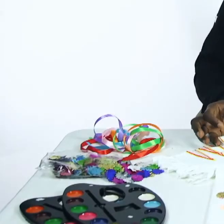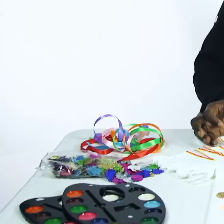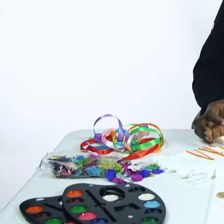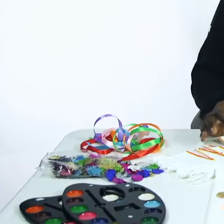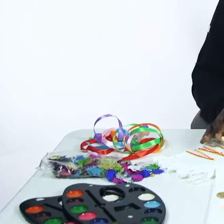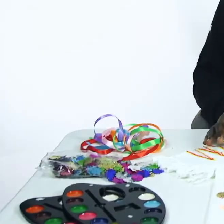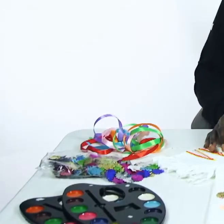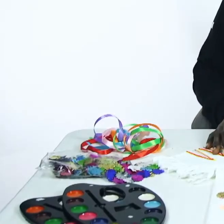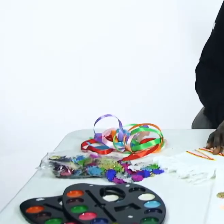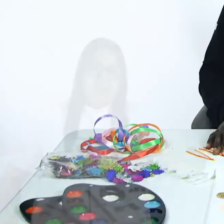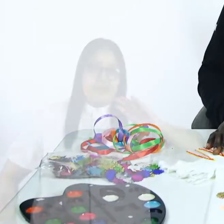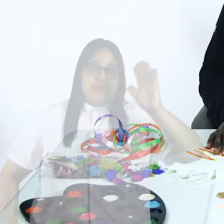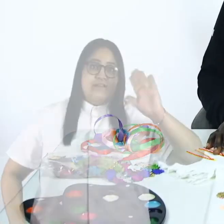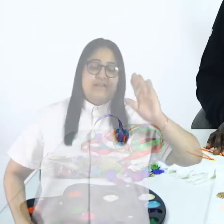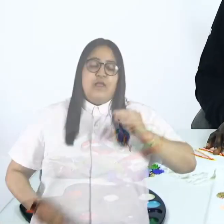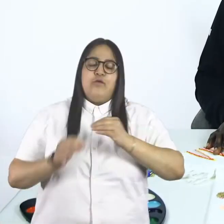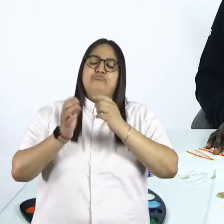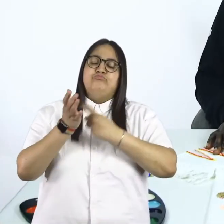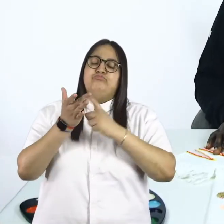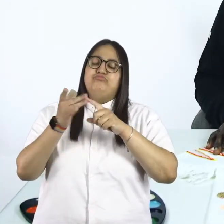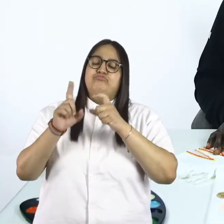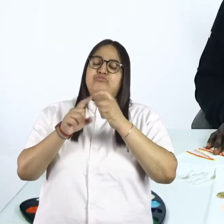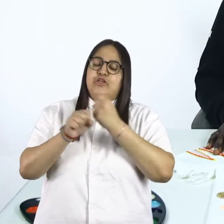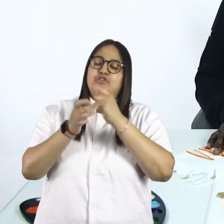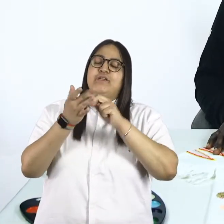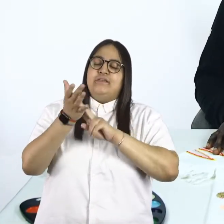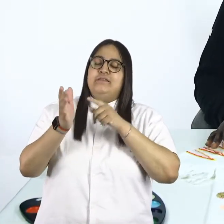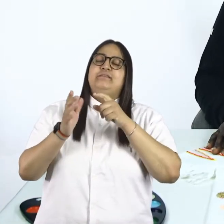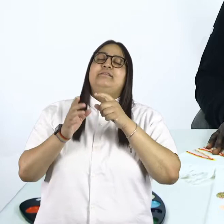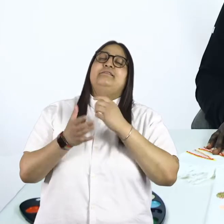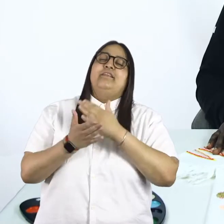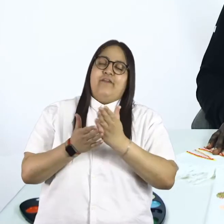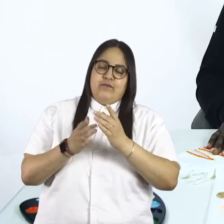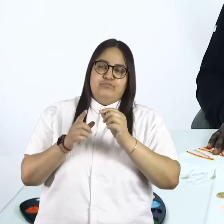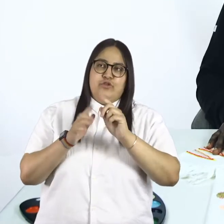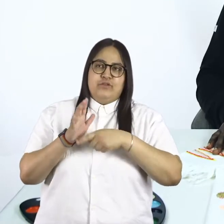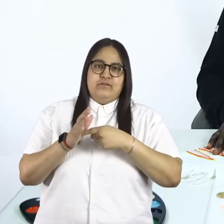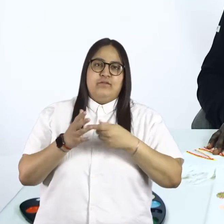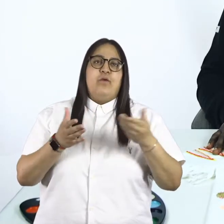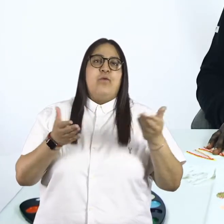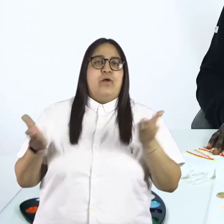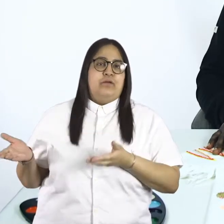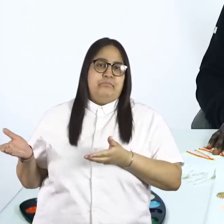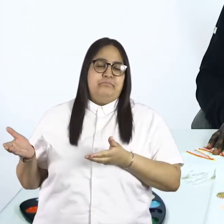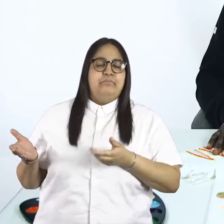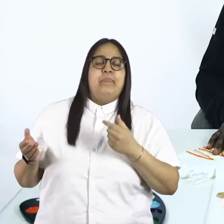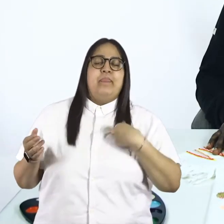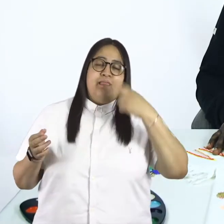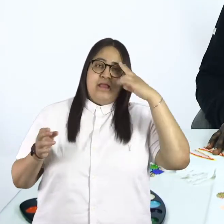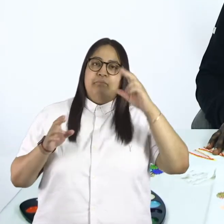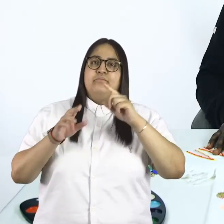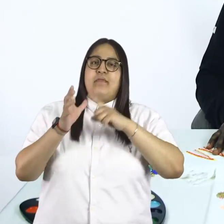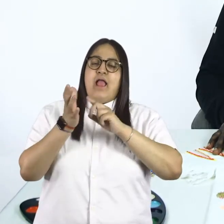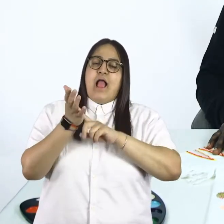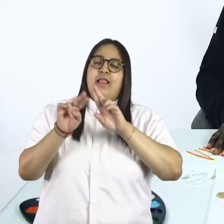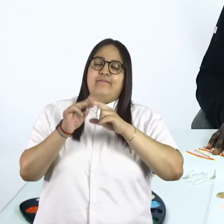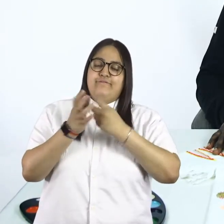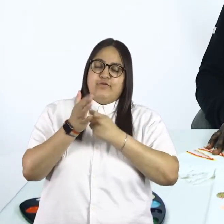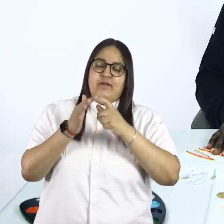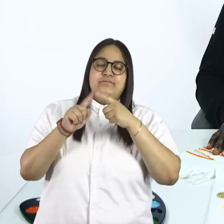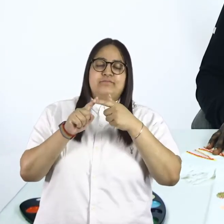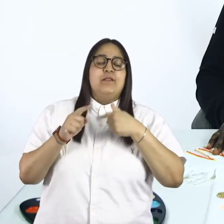Hi guys, and welcome to the Bridging Divides project. My name is Alfred and I'm a clothing and costume designer from London, and